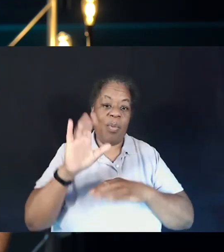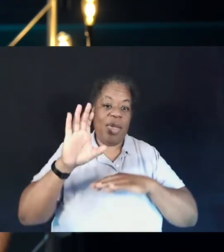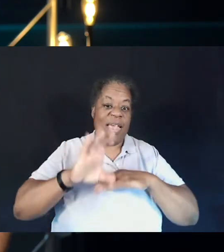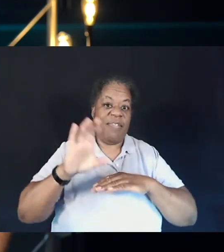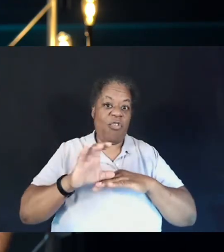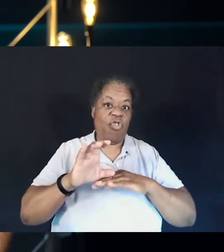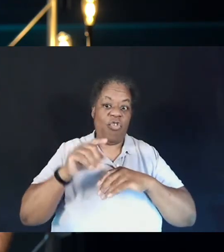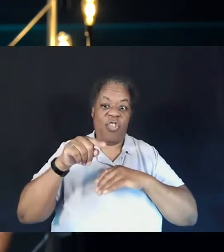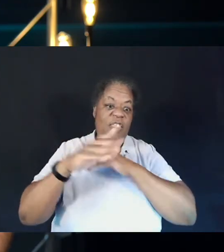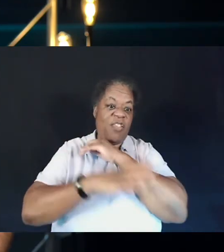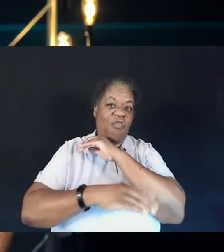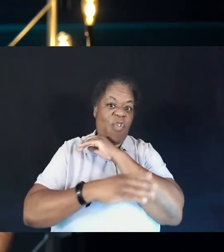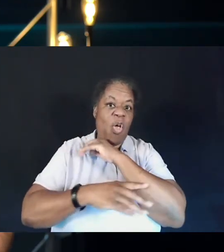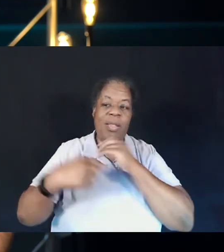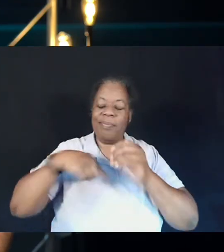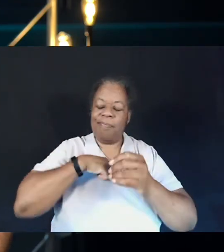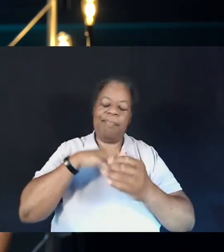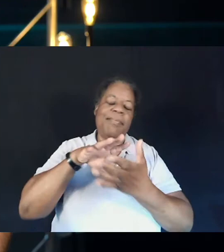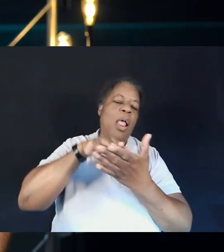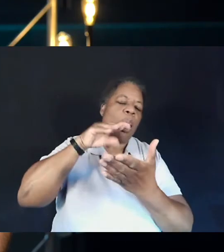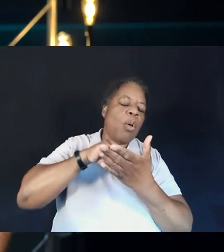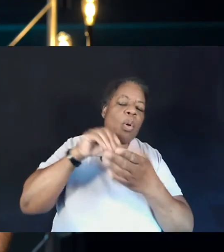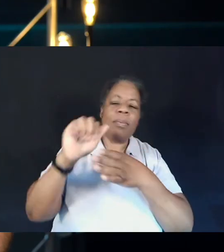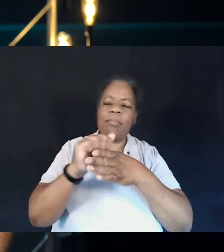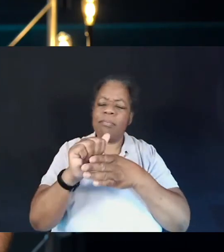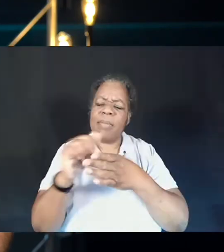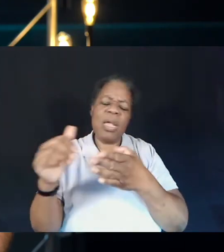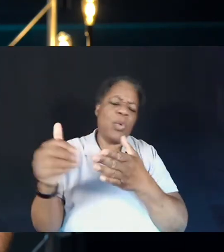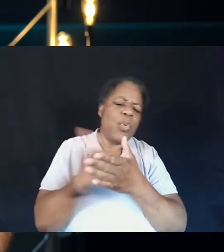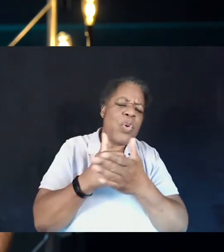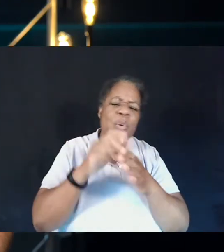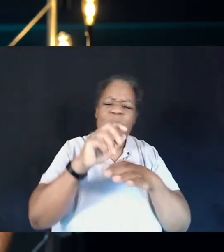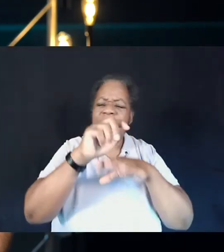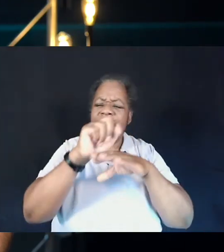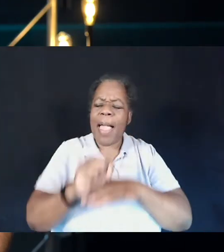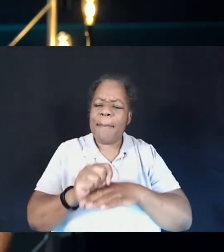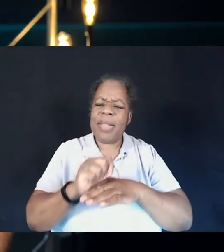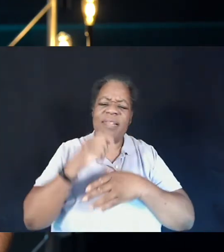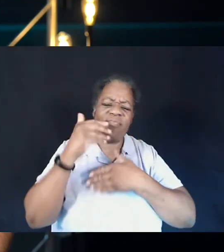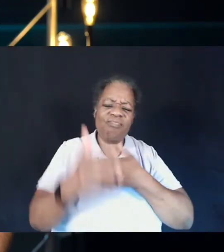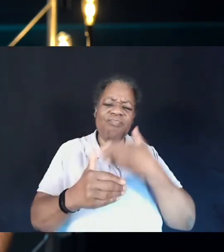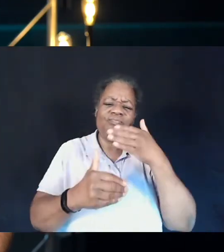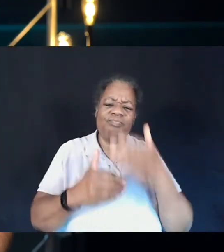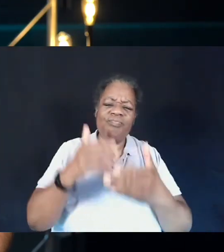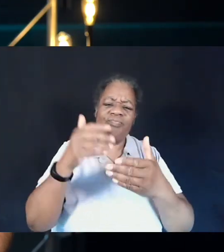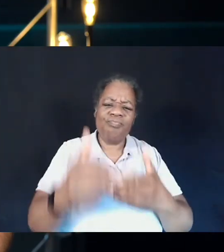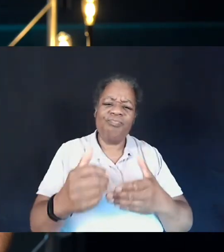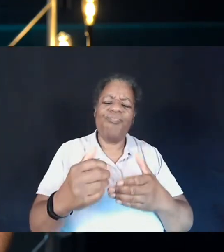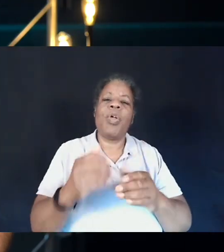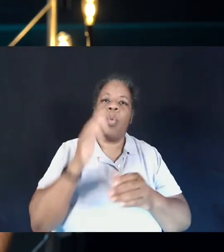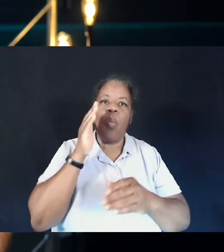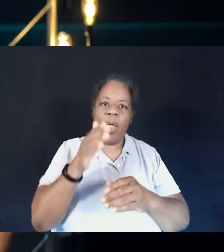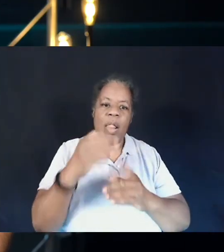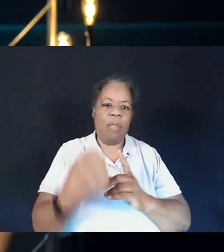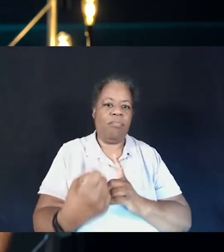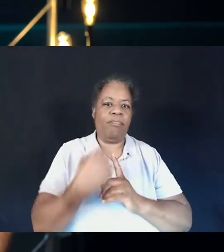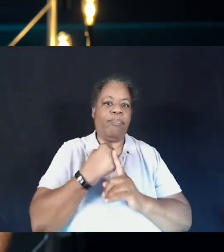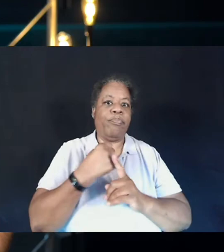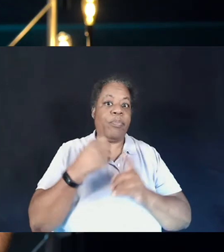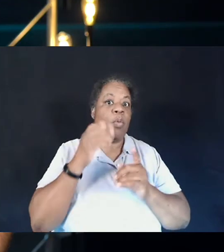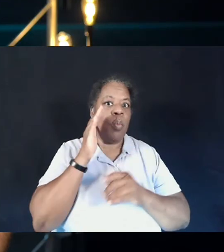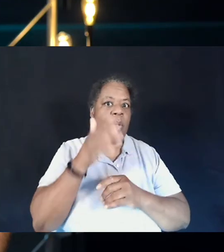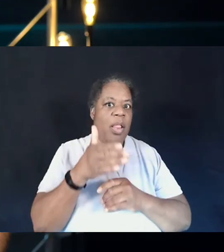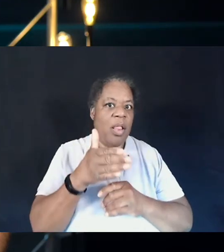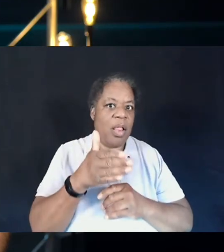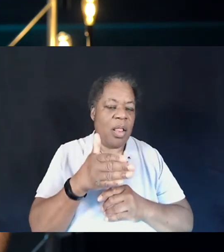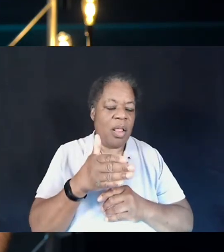learning and practicing new habits and rhythms that will transform us if we let them. Before we get there, we